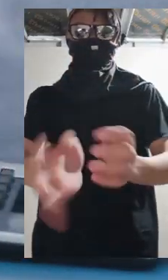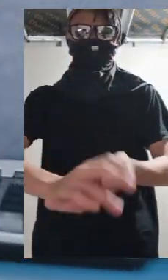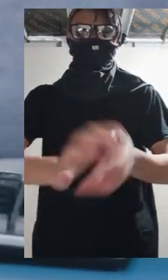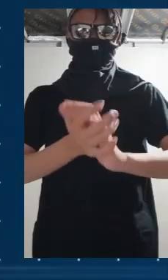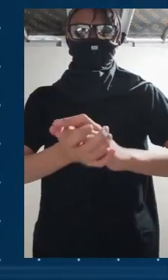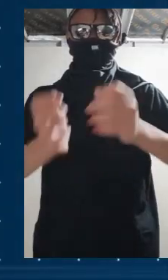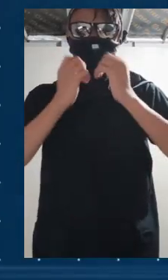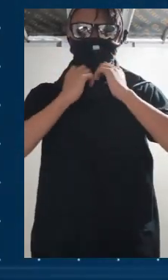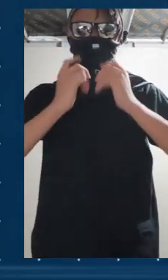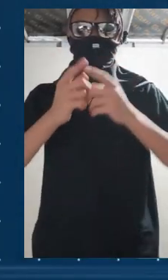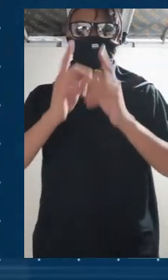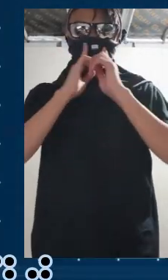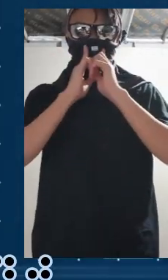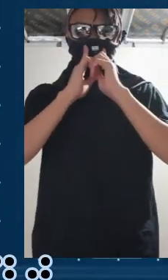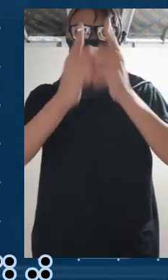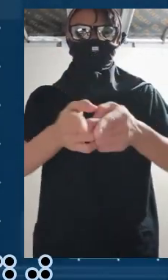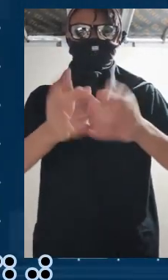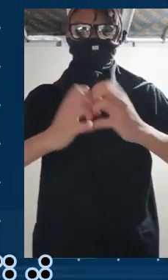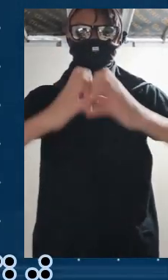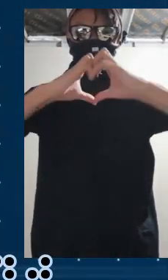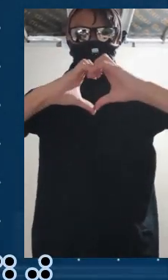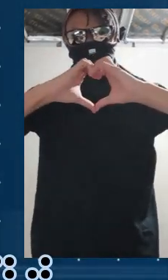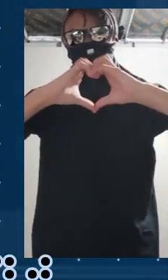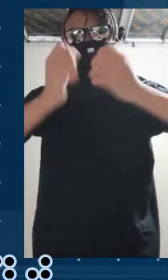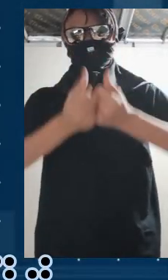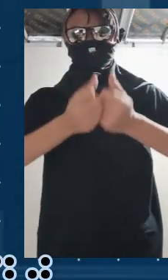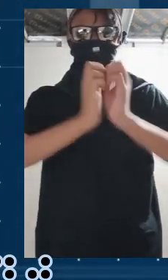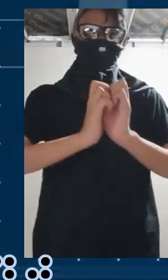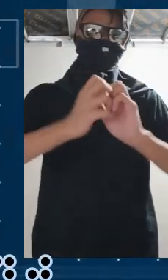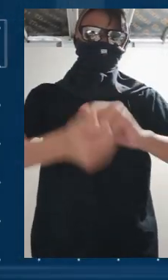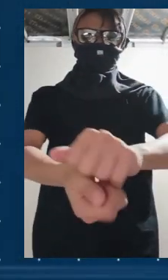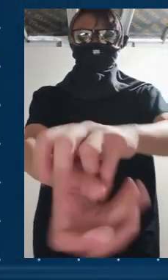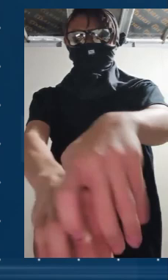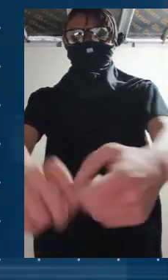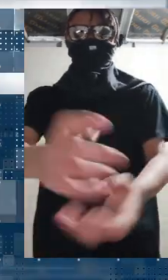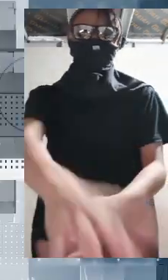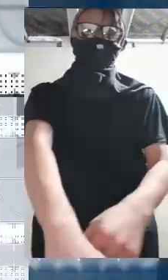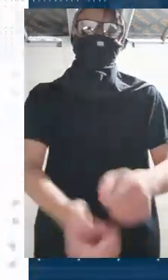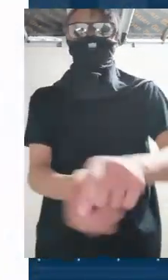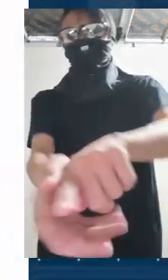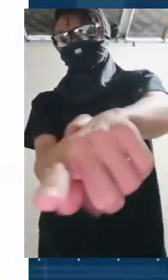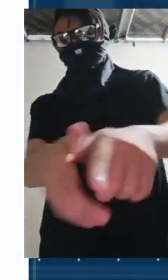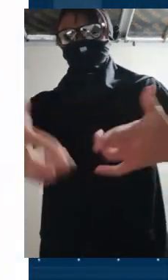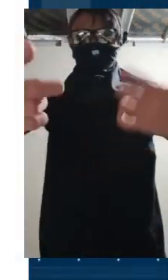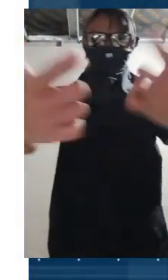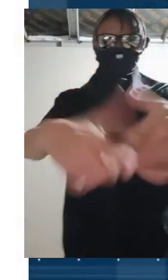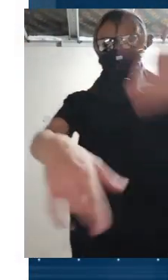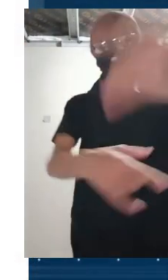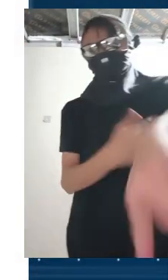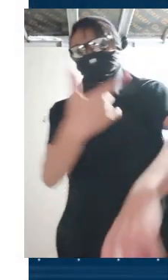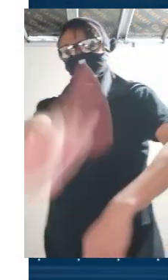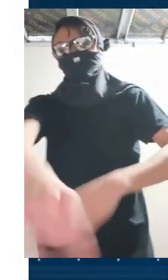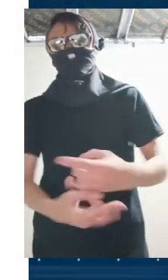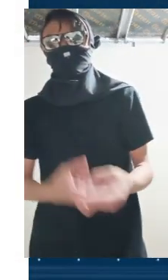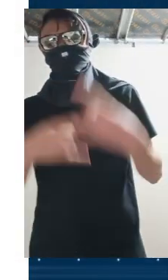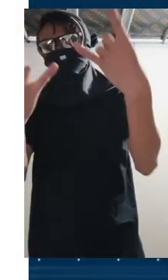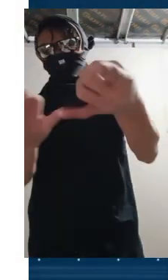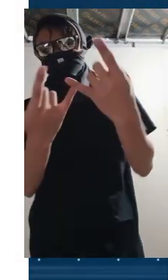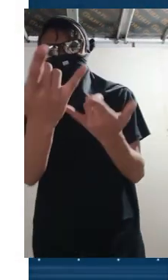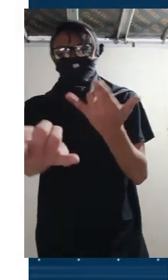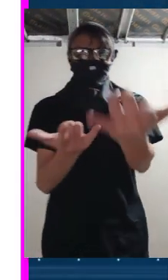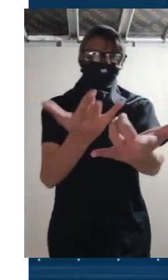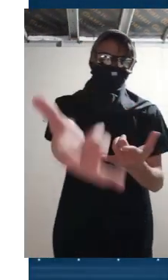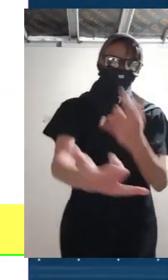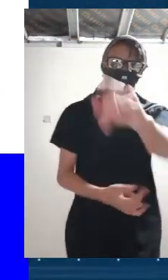change. A common tool used in risk assessment is the risk matrix, which helps organizations prioritize